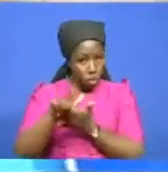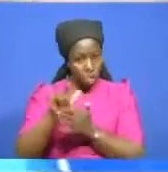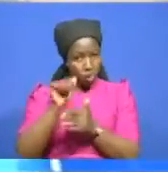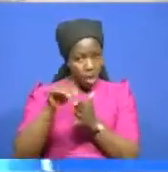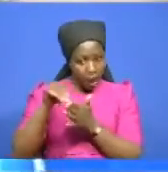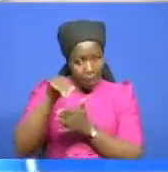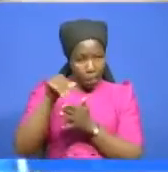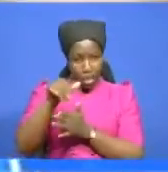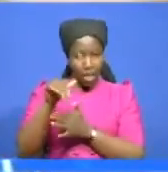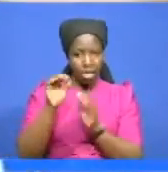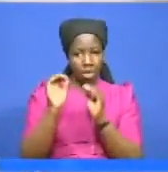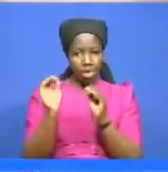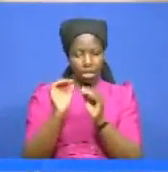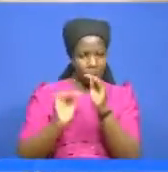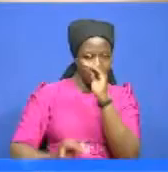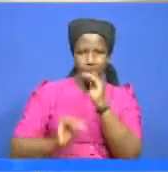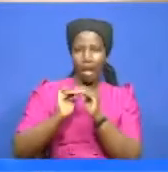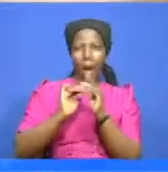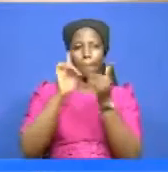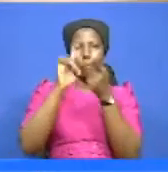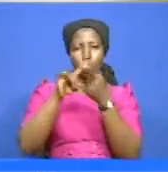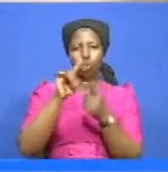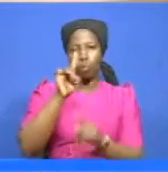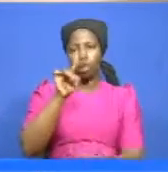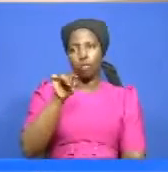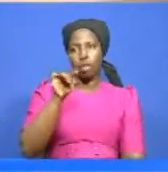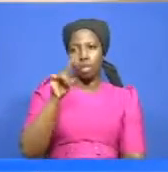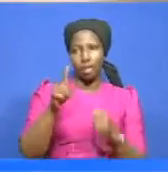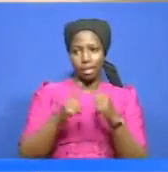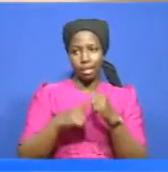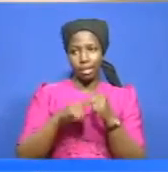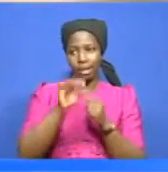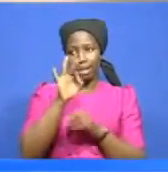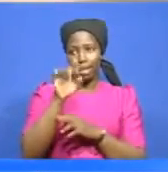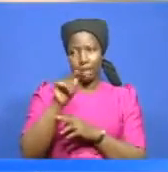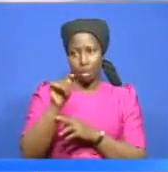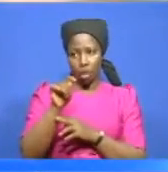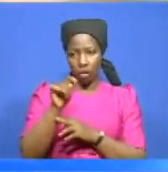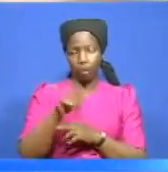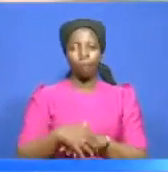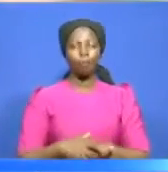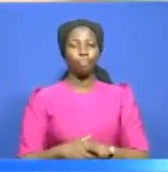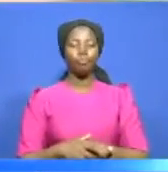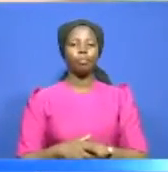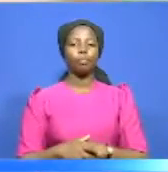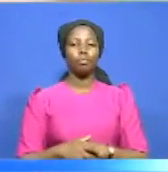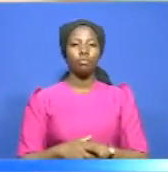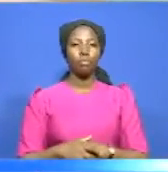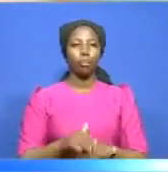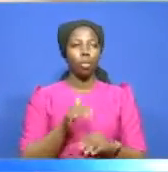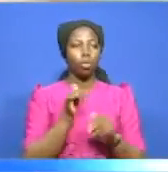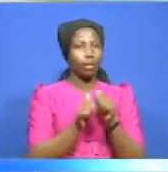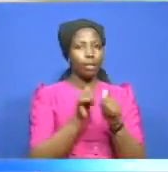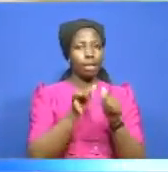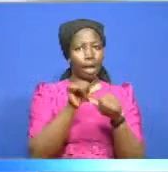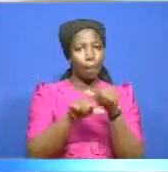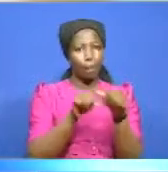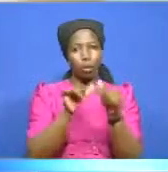hit an all-time high of 1.63 trillion, I think, which is about